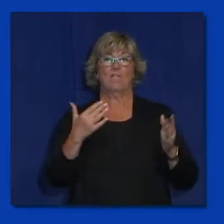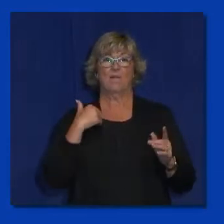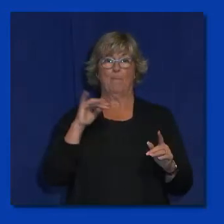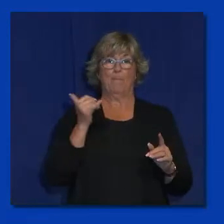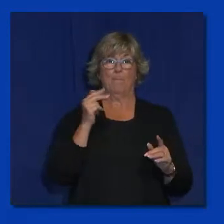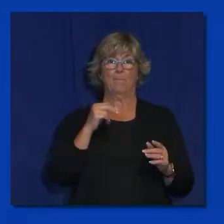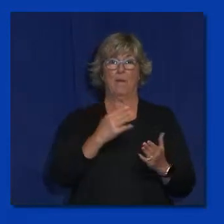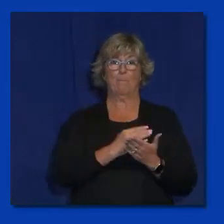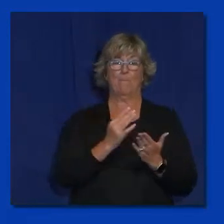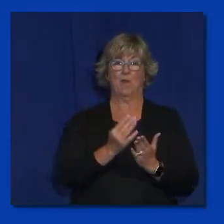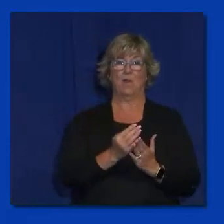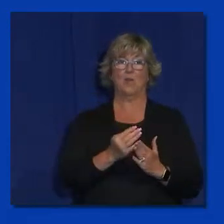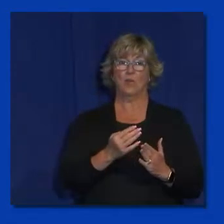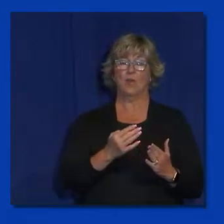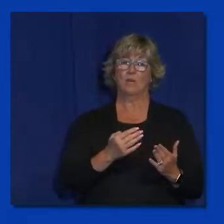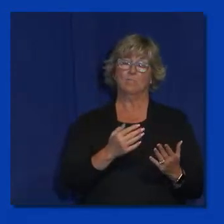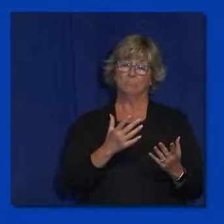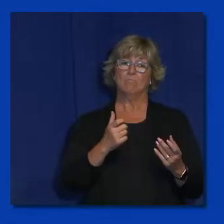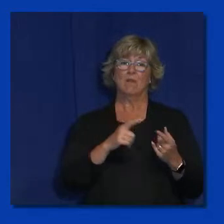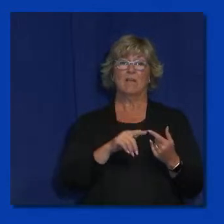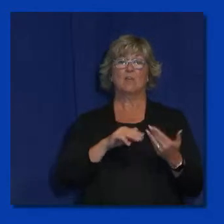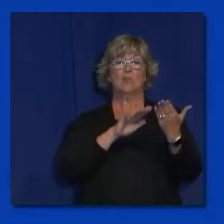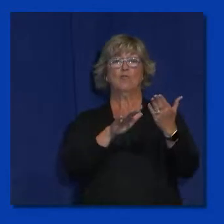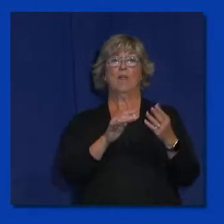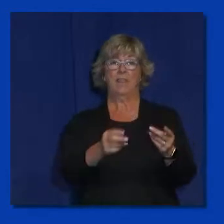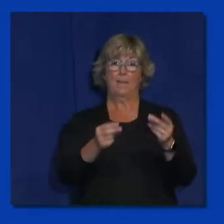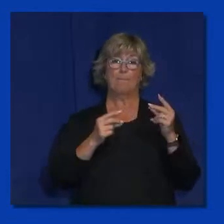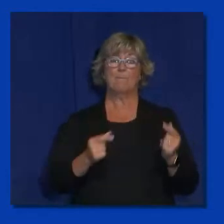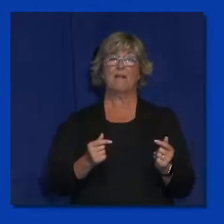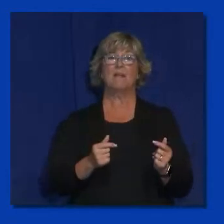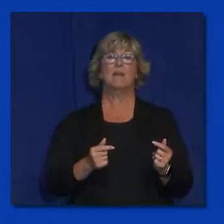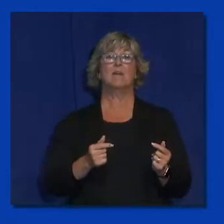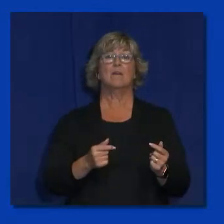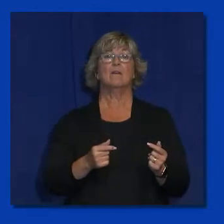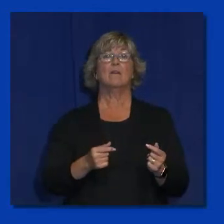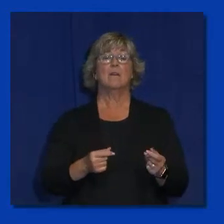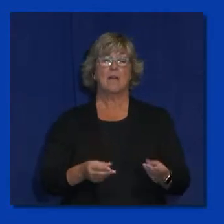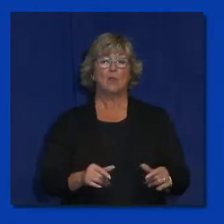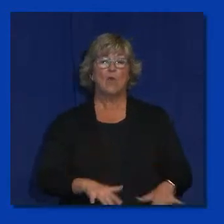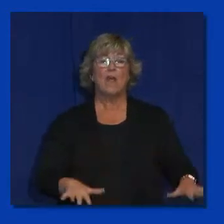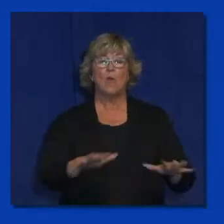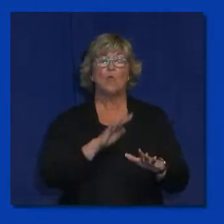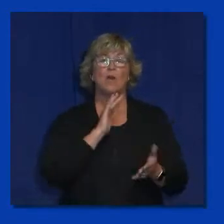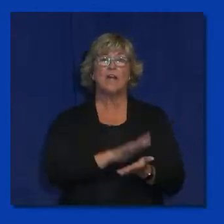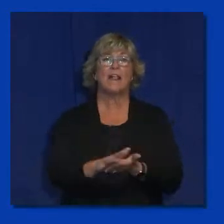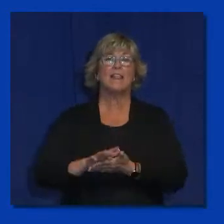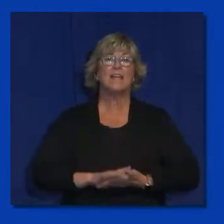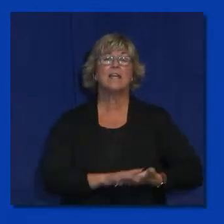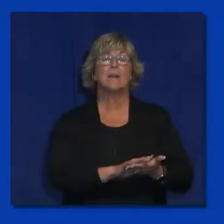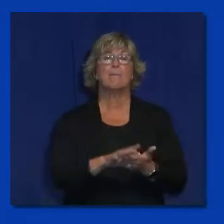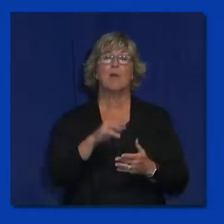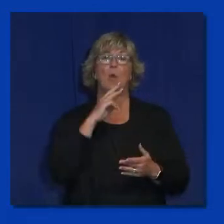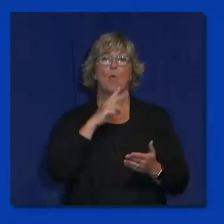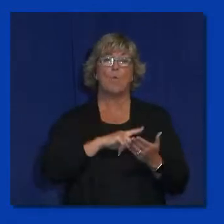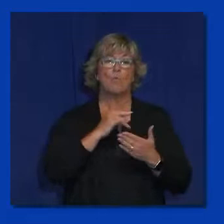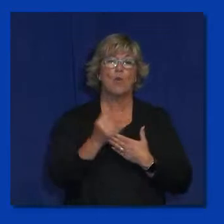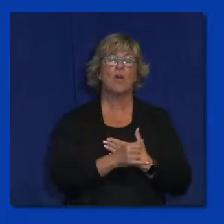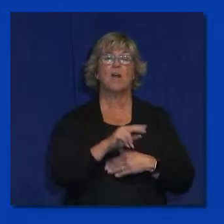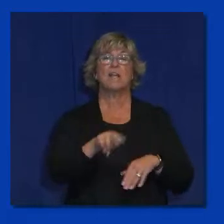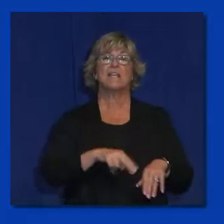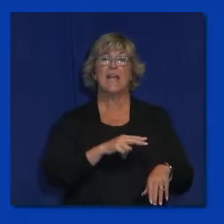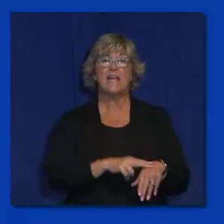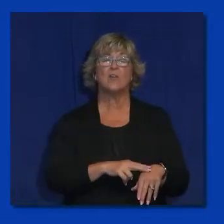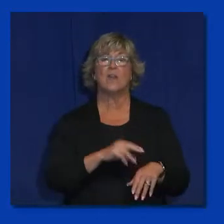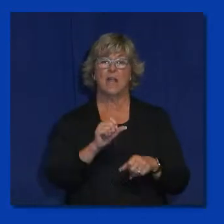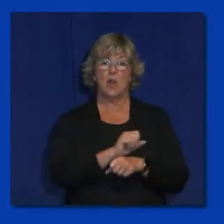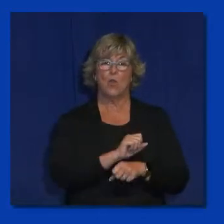January budget looks to address the immediacy around groundwater cleanup and water projects that are underway, and natural